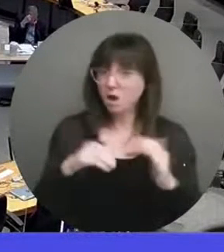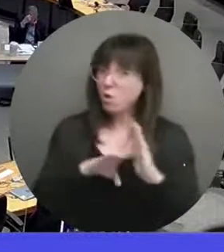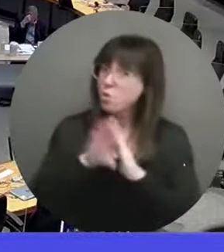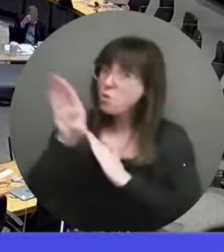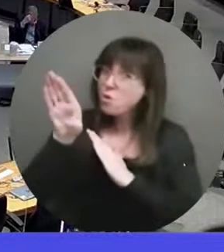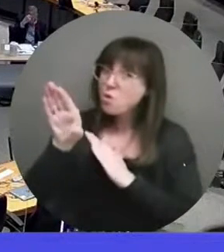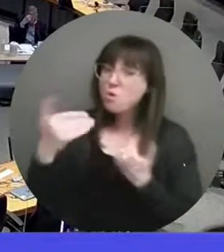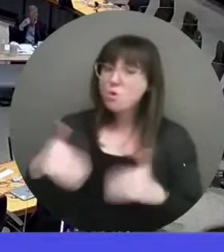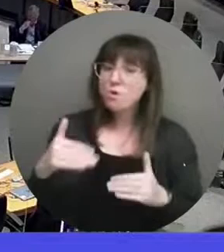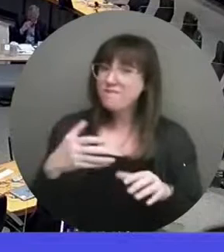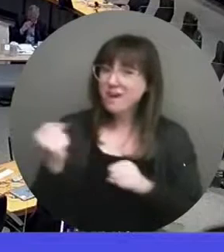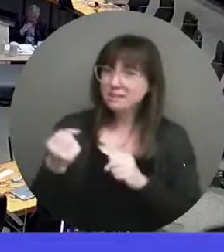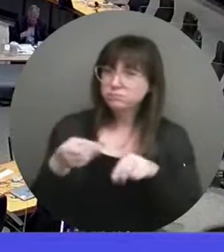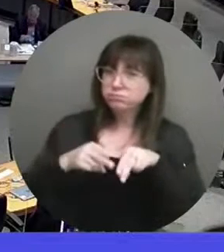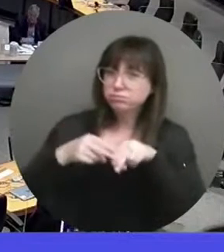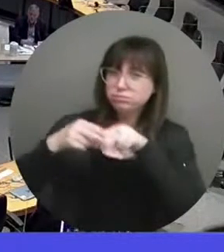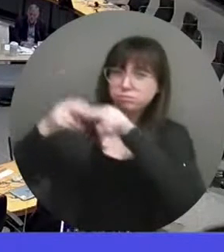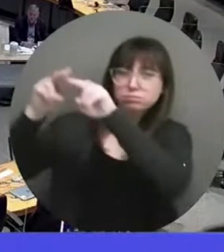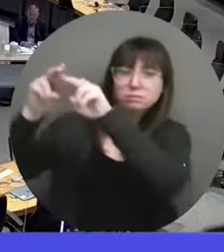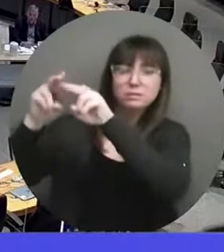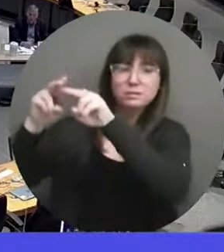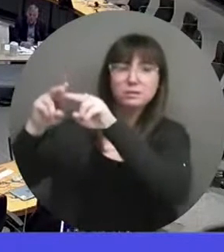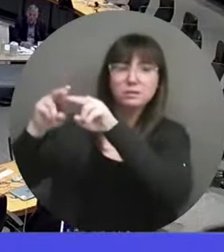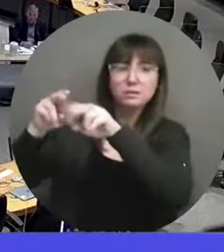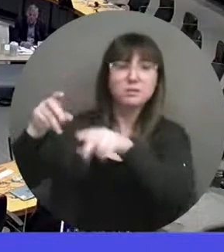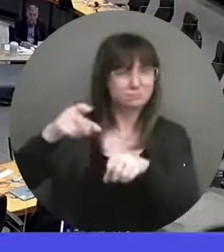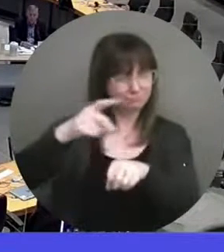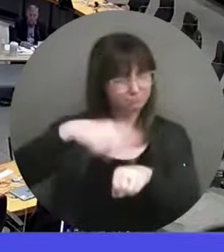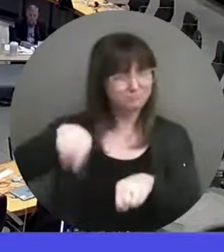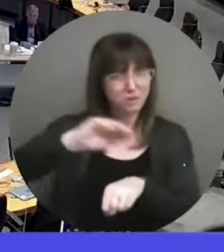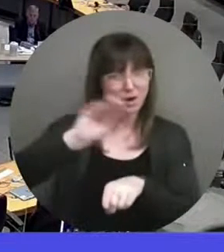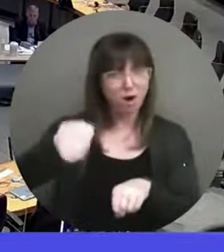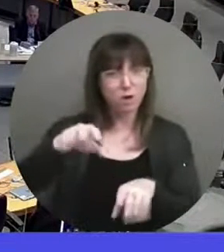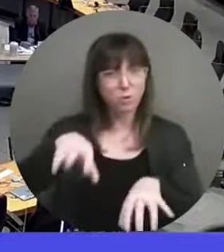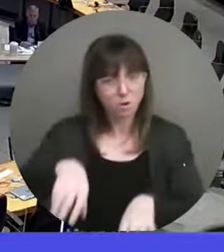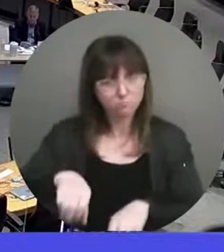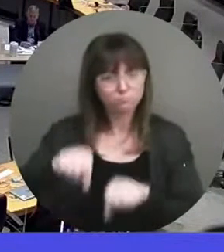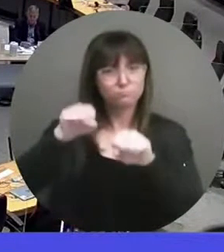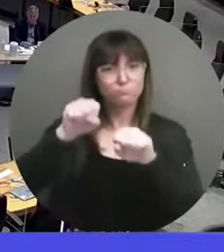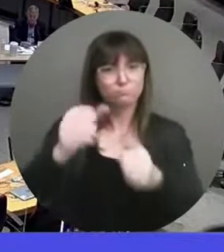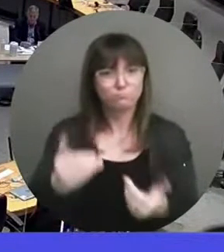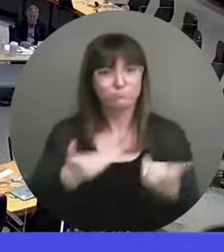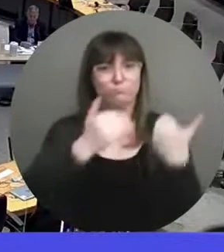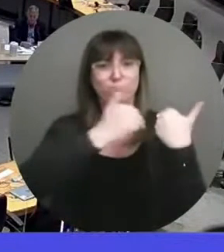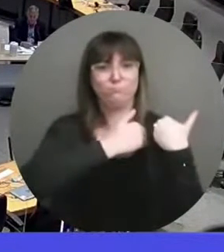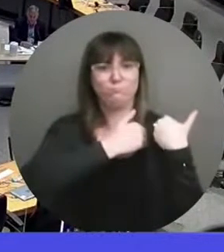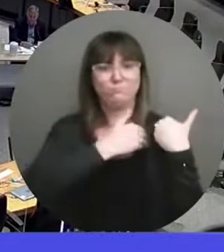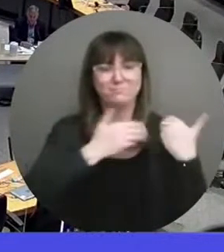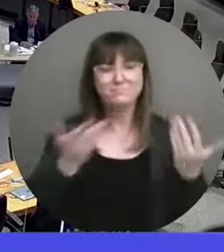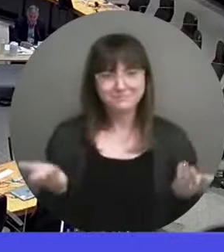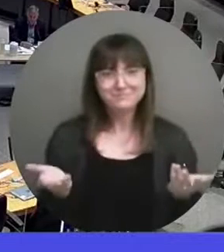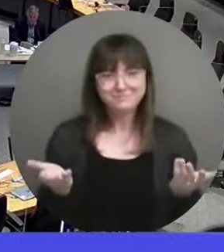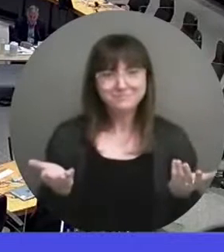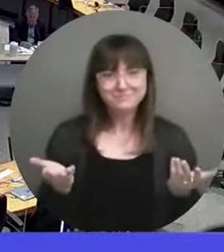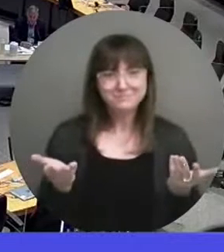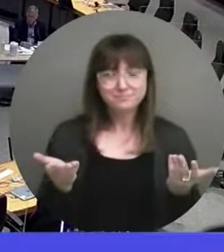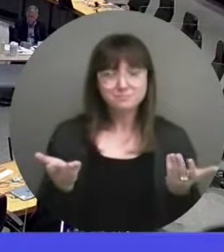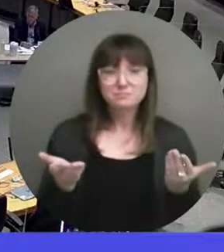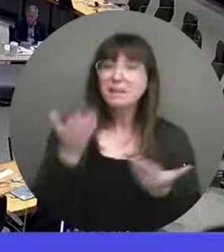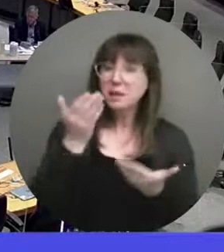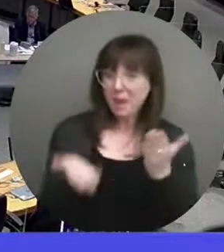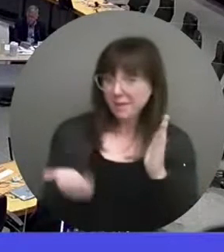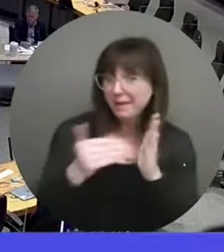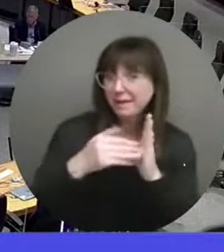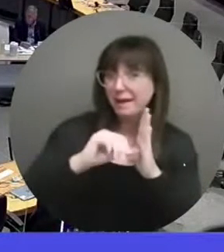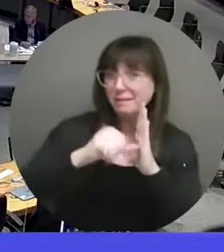too rapid, and people responded. And so this is what I expect we may have to do again. That